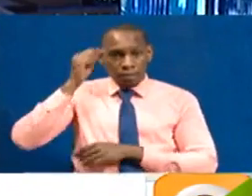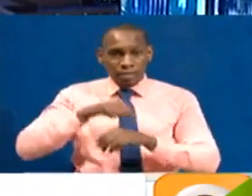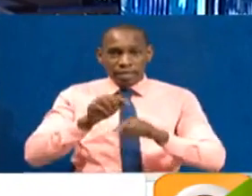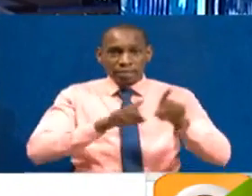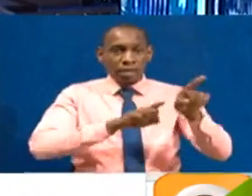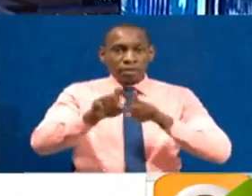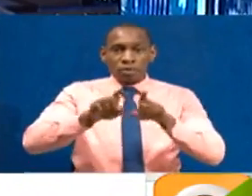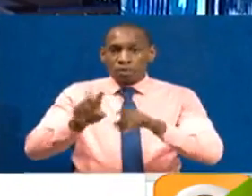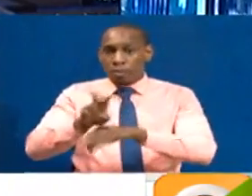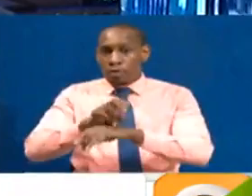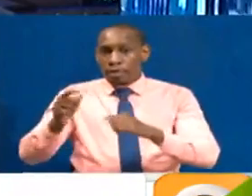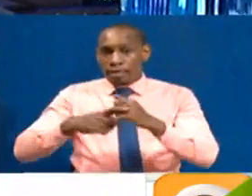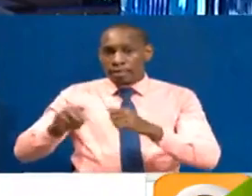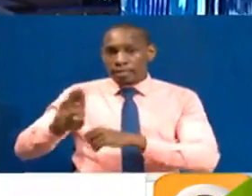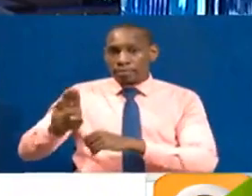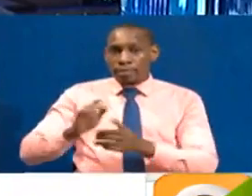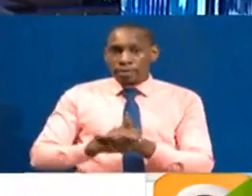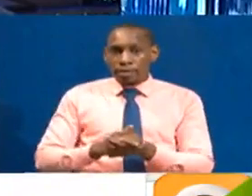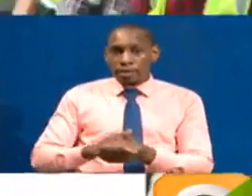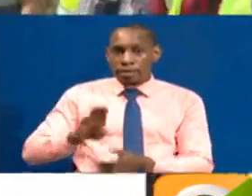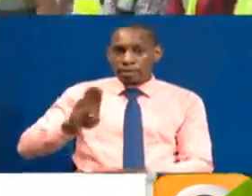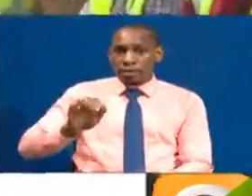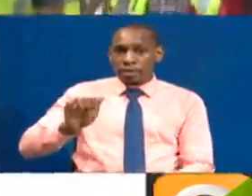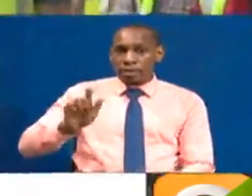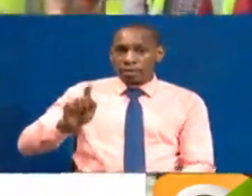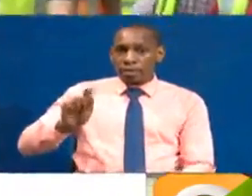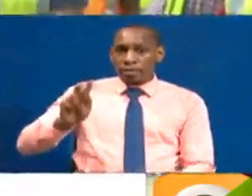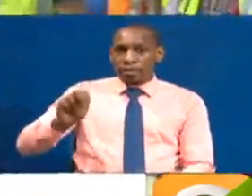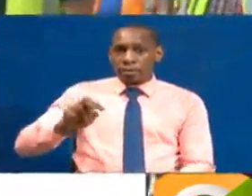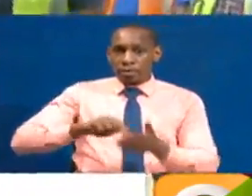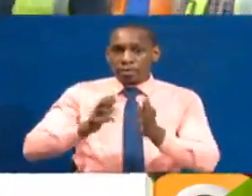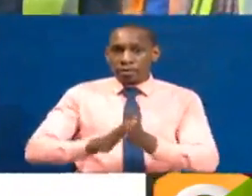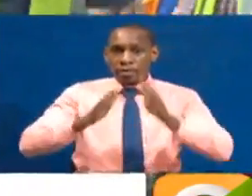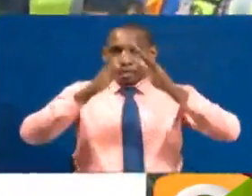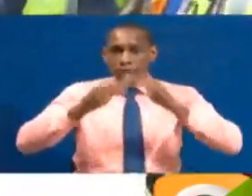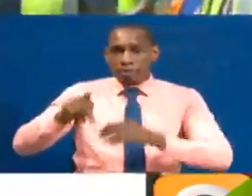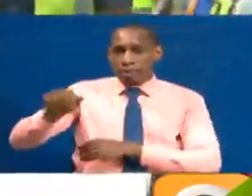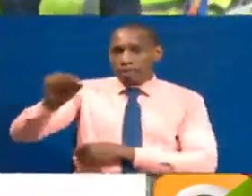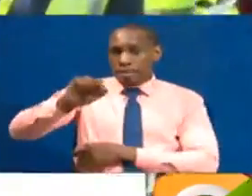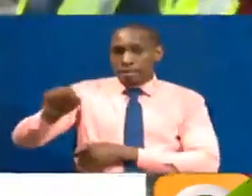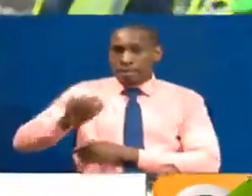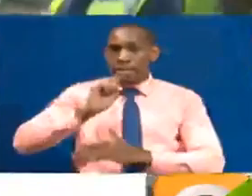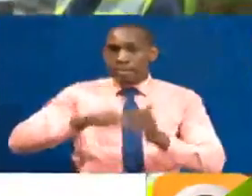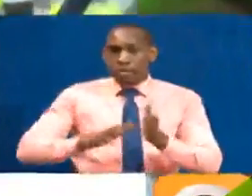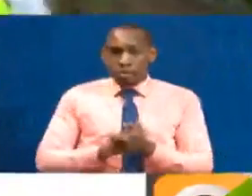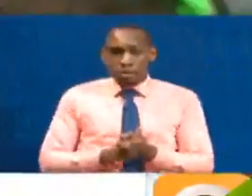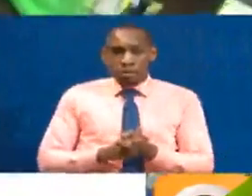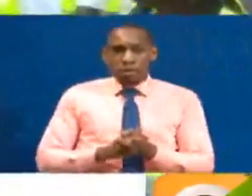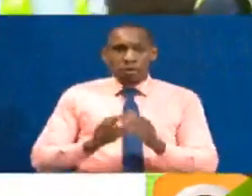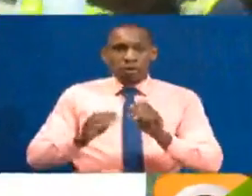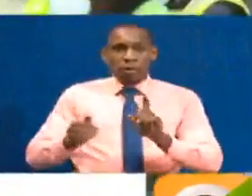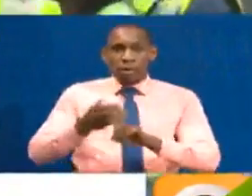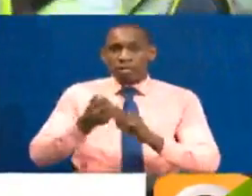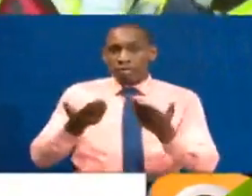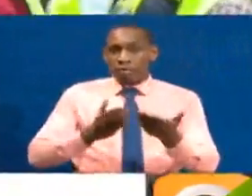an inspection tour of the 6 billion shilling Buxton Housing Project, Housing Principal Secretary Charles Hinga said that this has been made